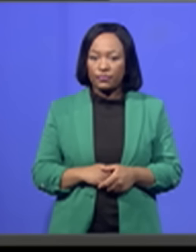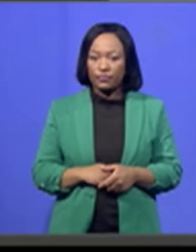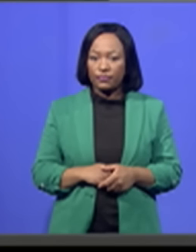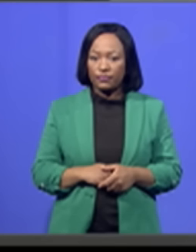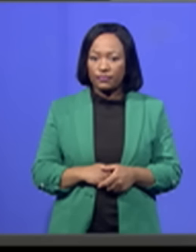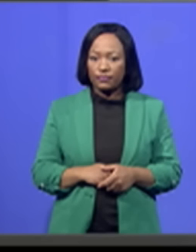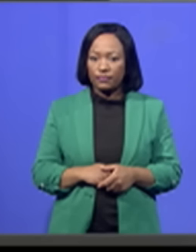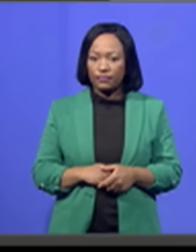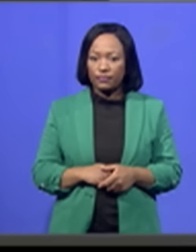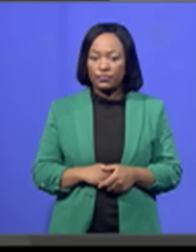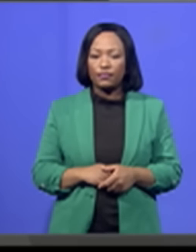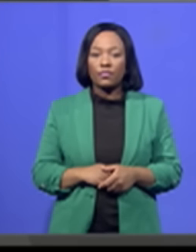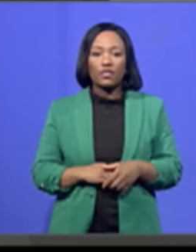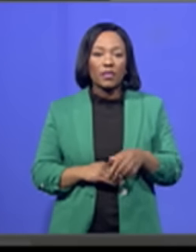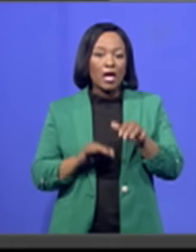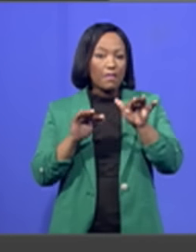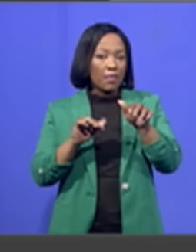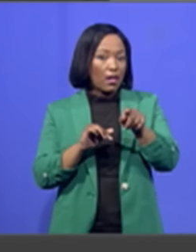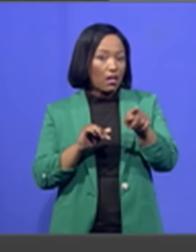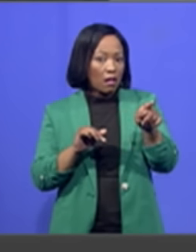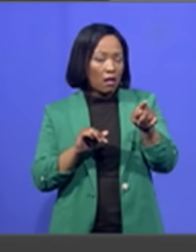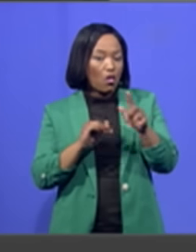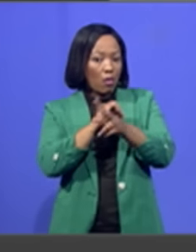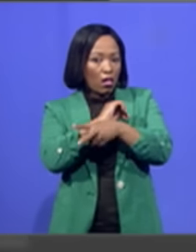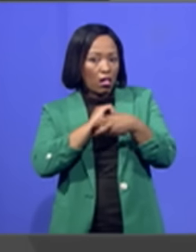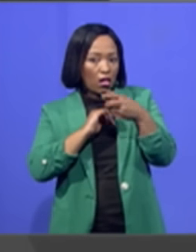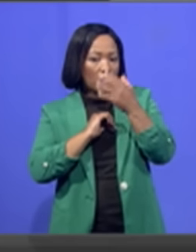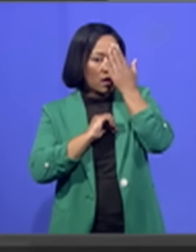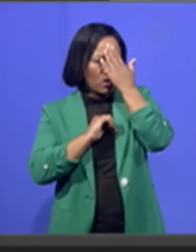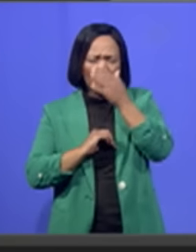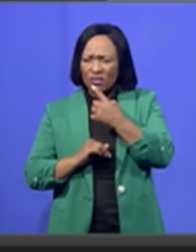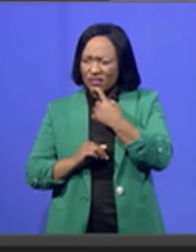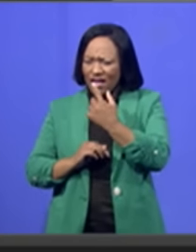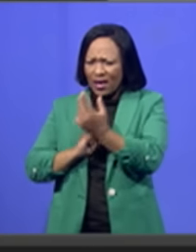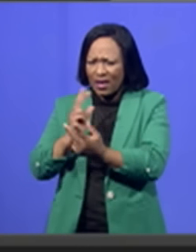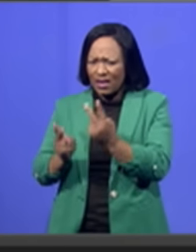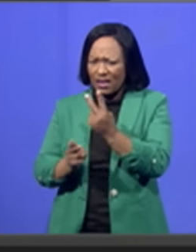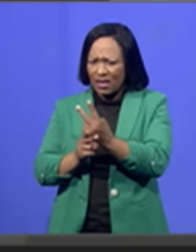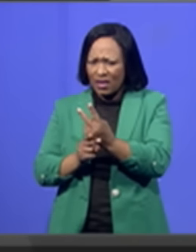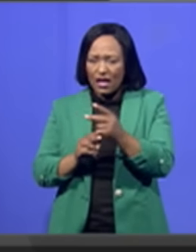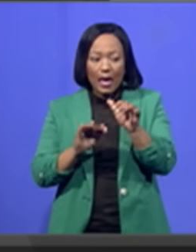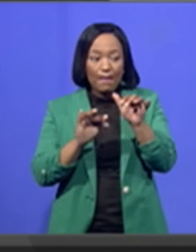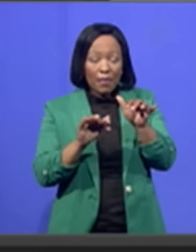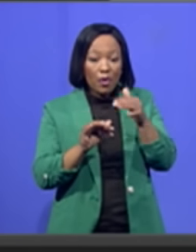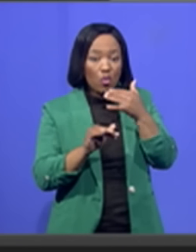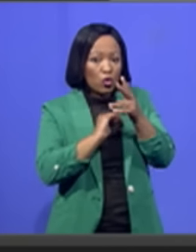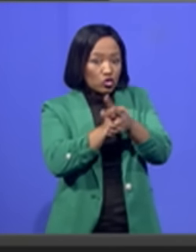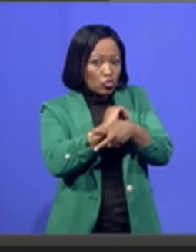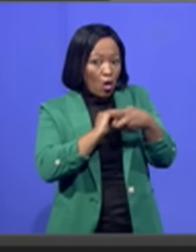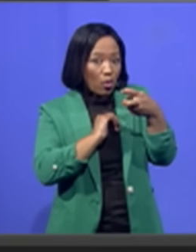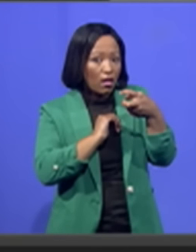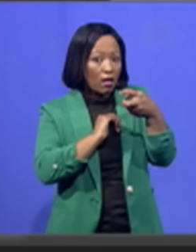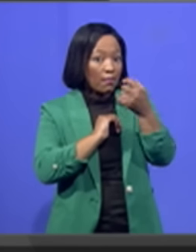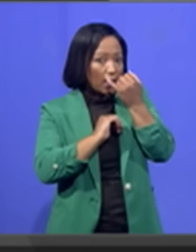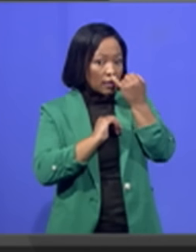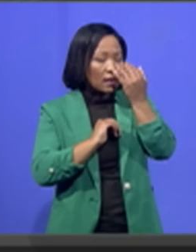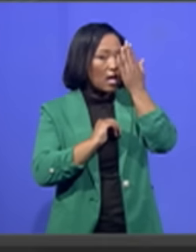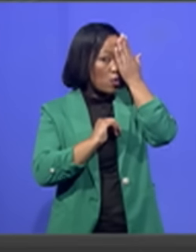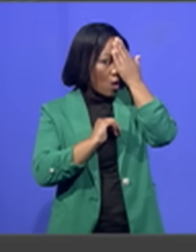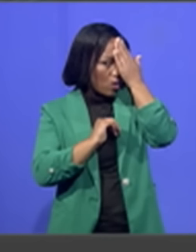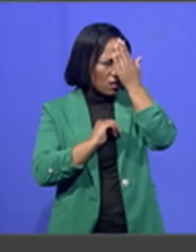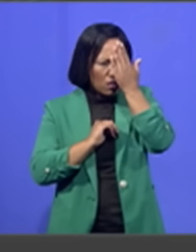the suspects who stole the drugs are known. Say that again? The suspects who stole the drugs are known. Are known. They are known. Known by